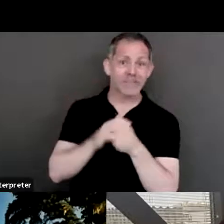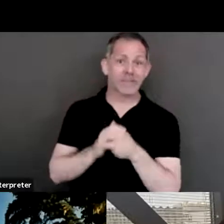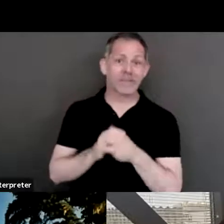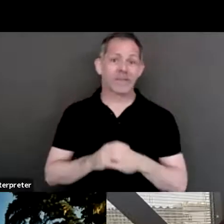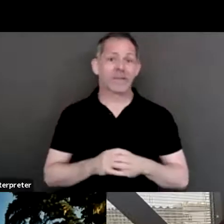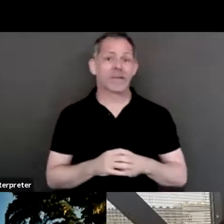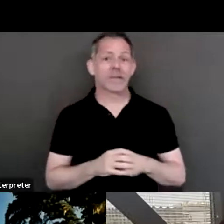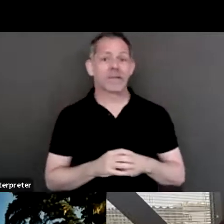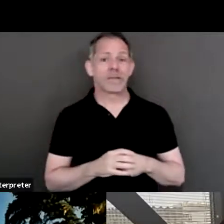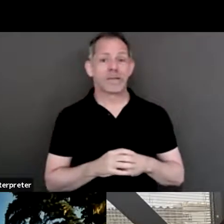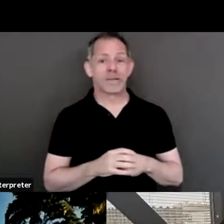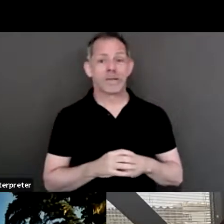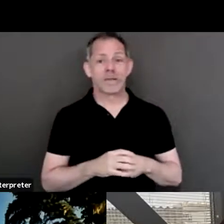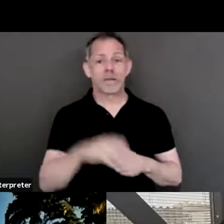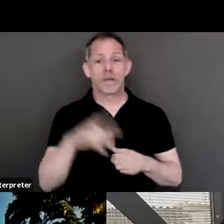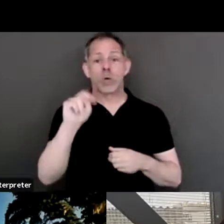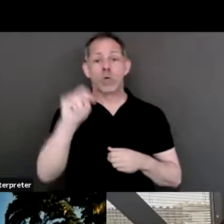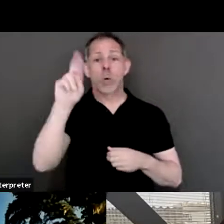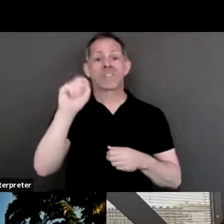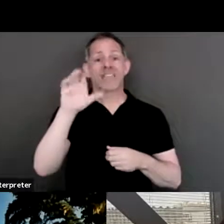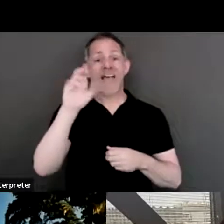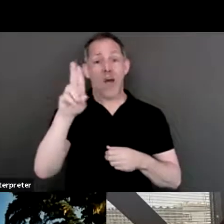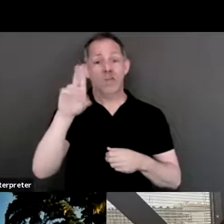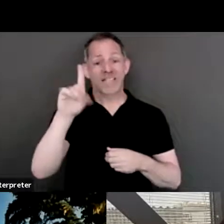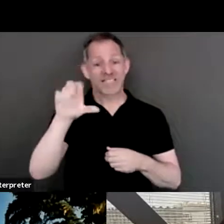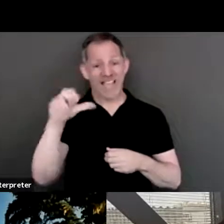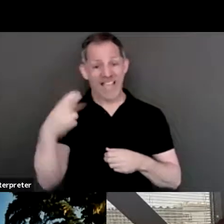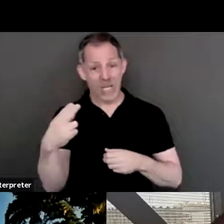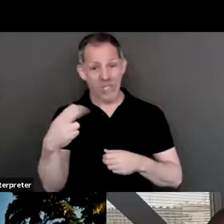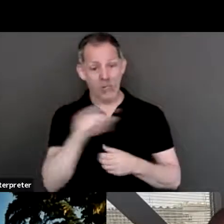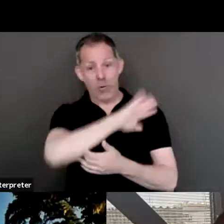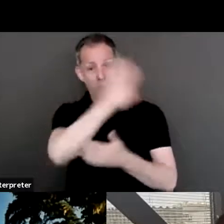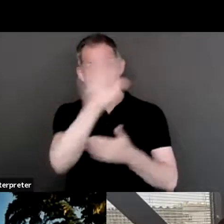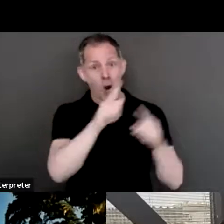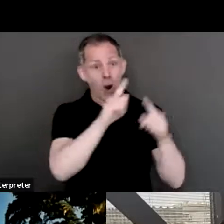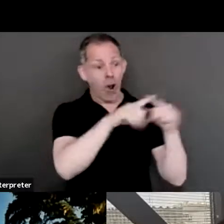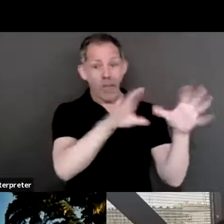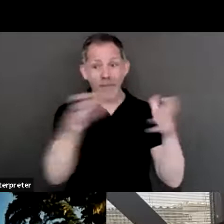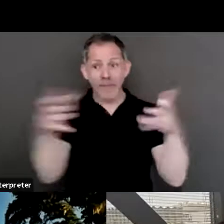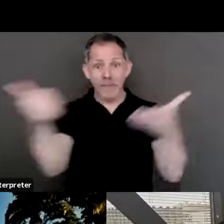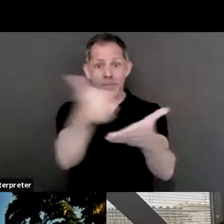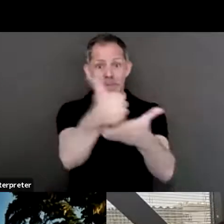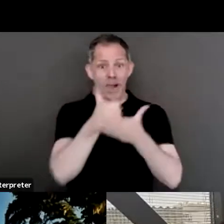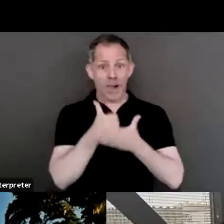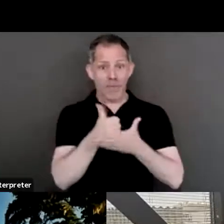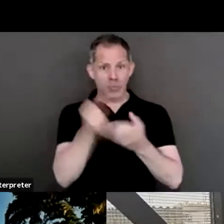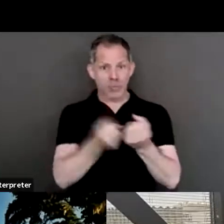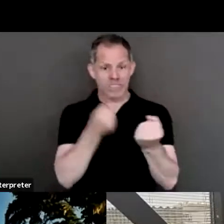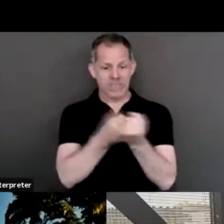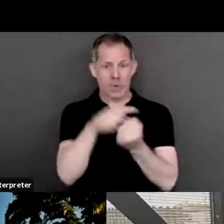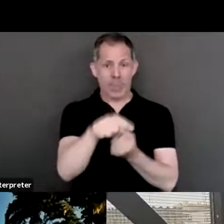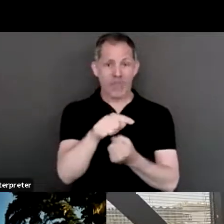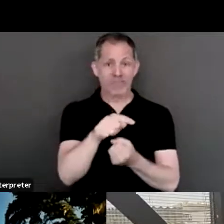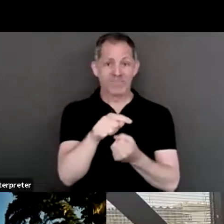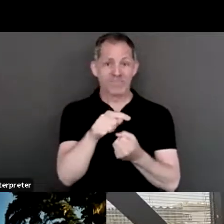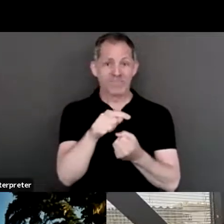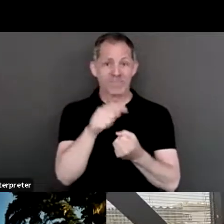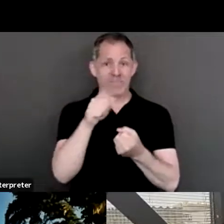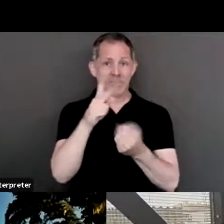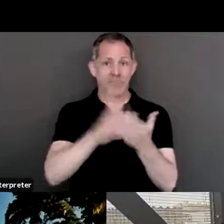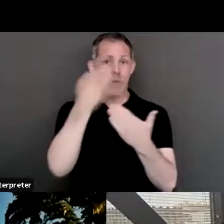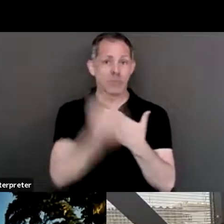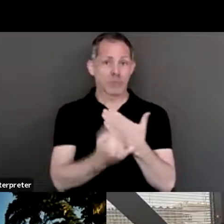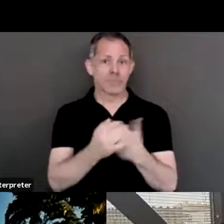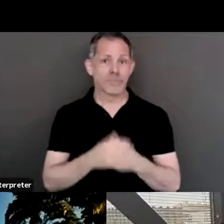ACH, helping further this work. To share more about what the MAC group has been doing, I'm going to turn it over to